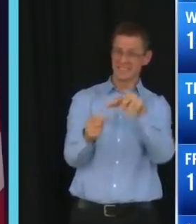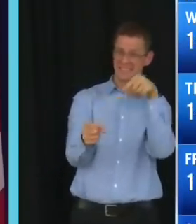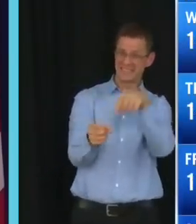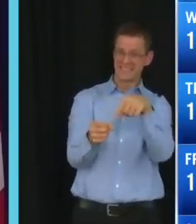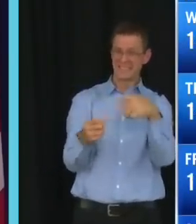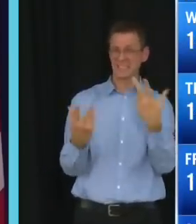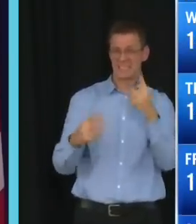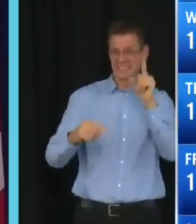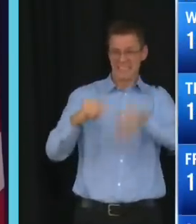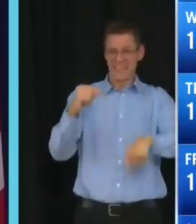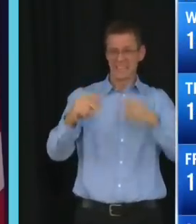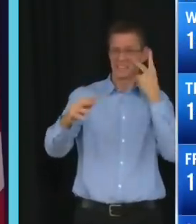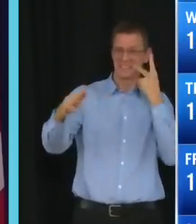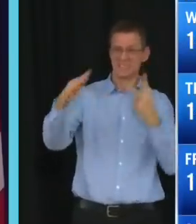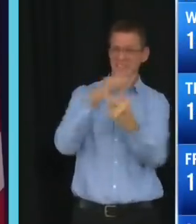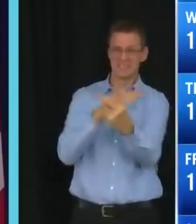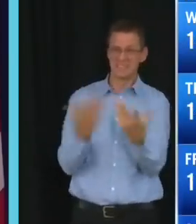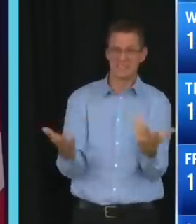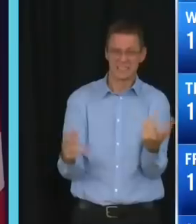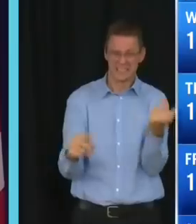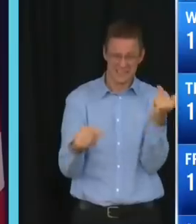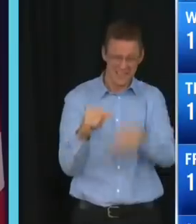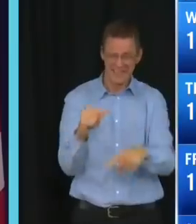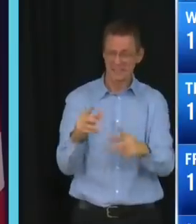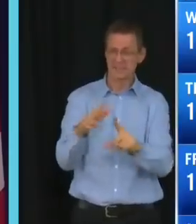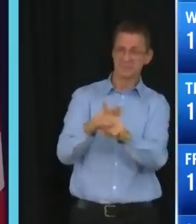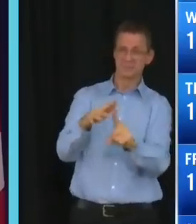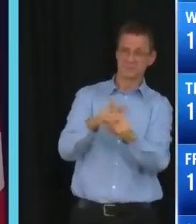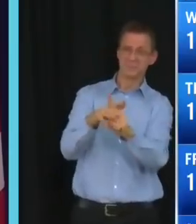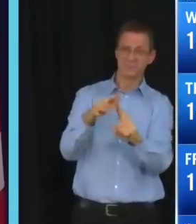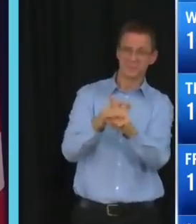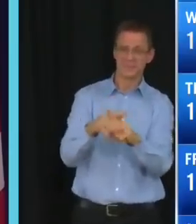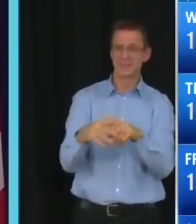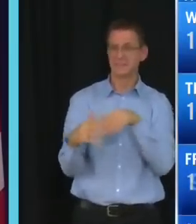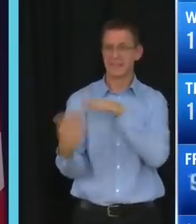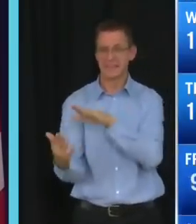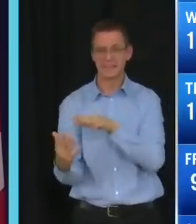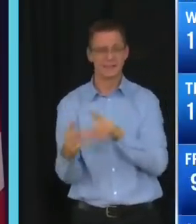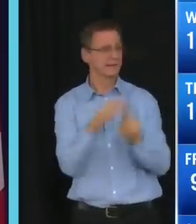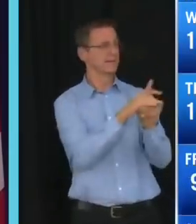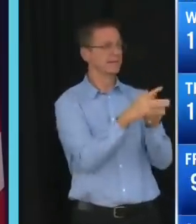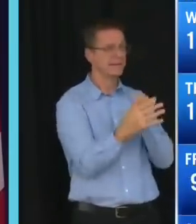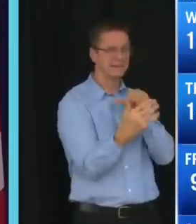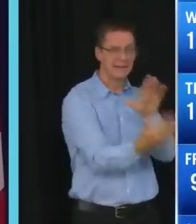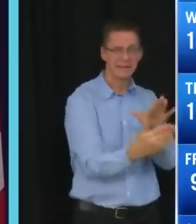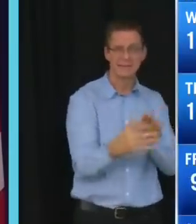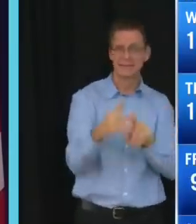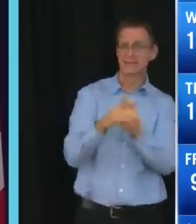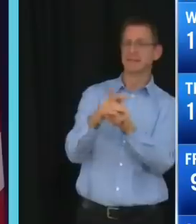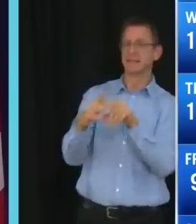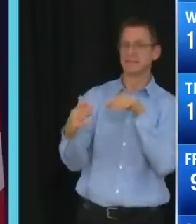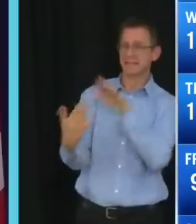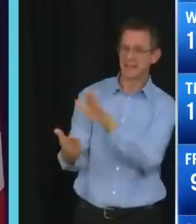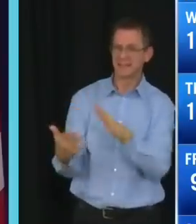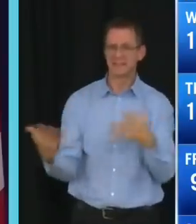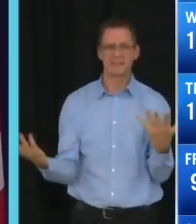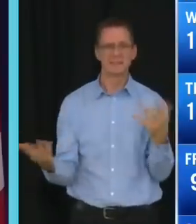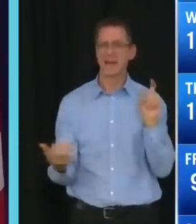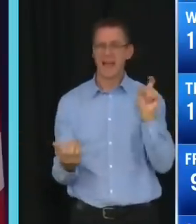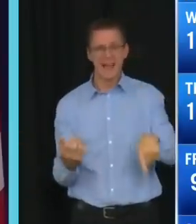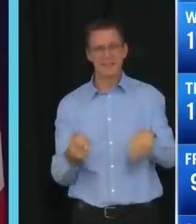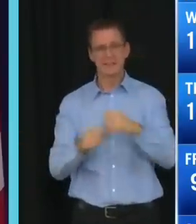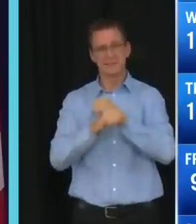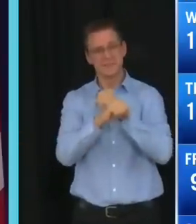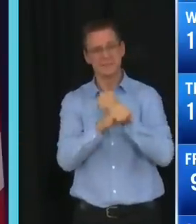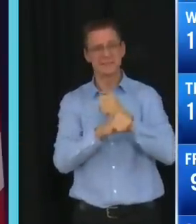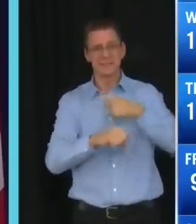the challenge as it emerges, seeking as we have from the beginning to protect both lives and livelihoods. We've all